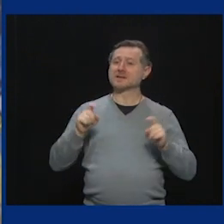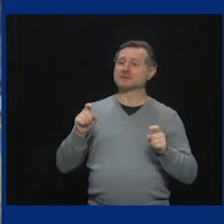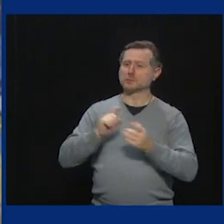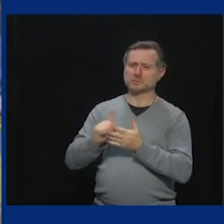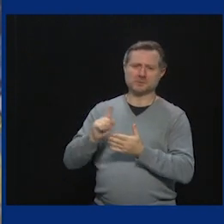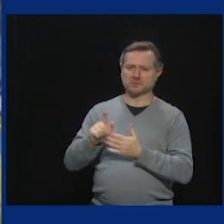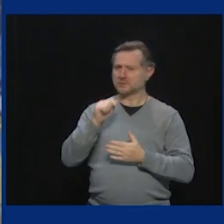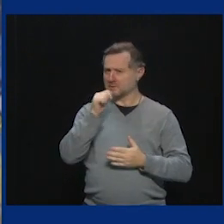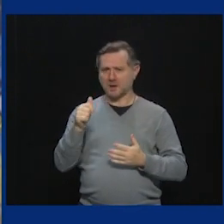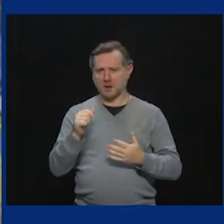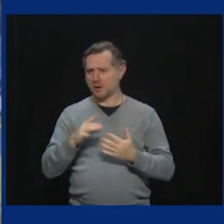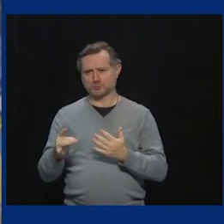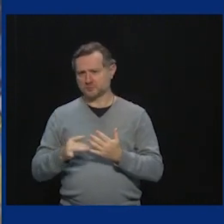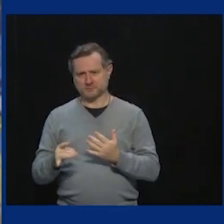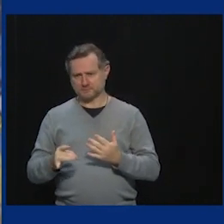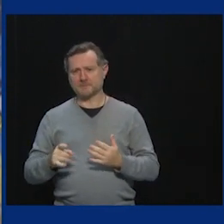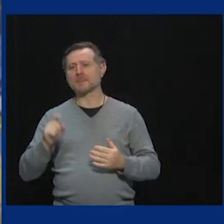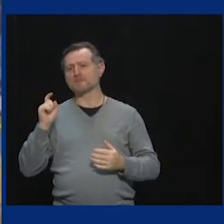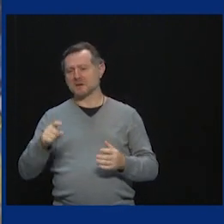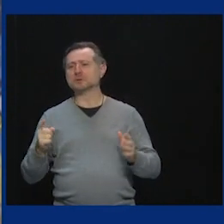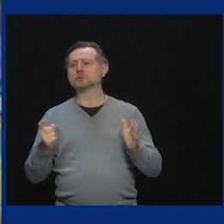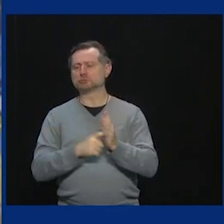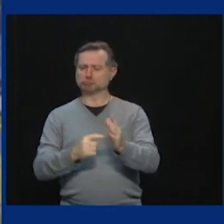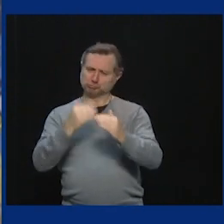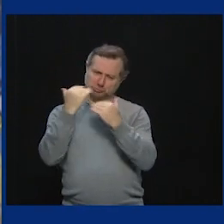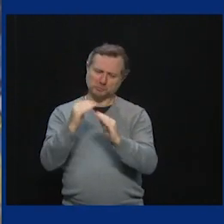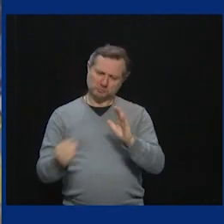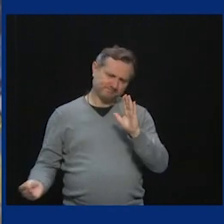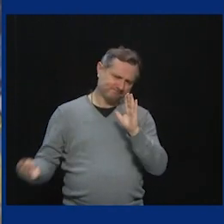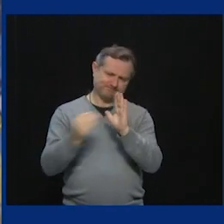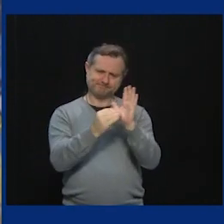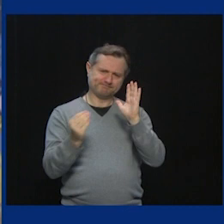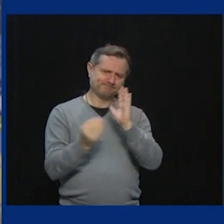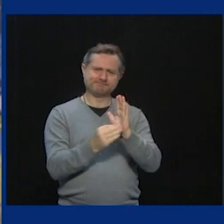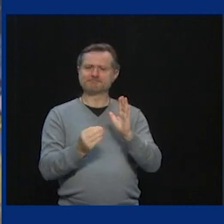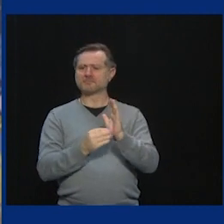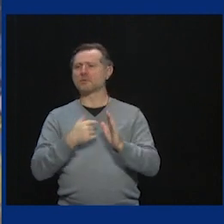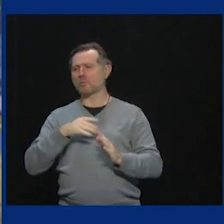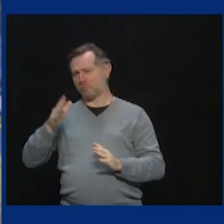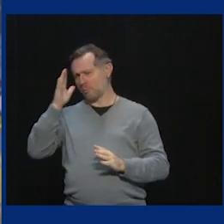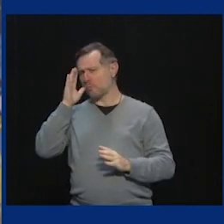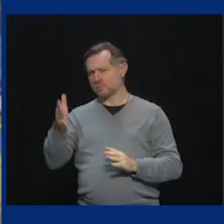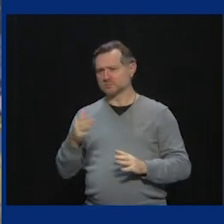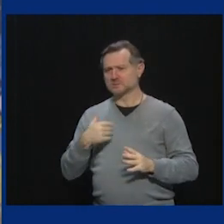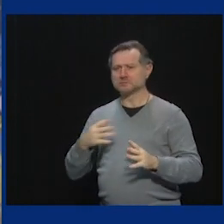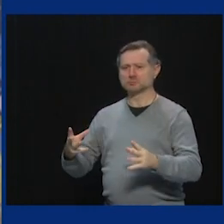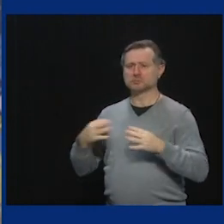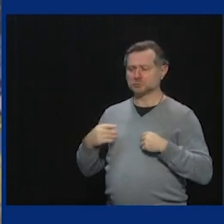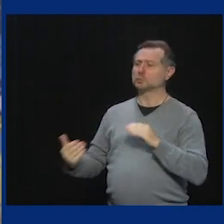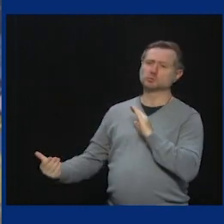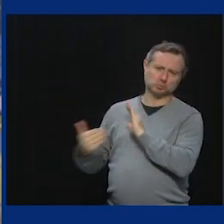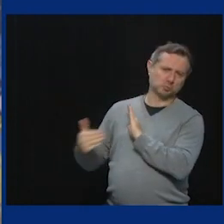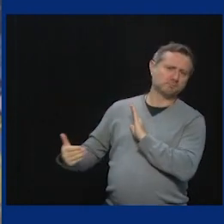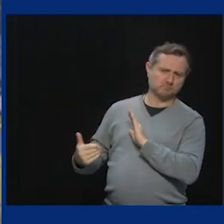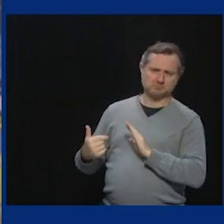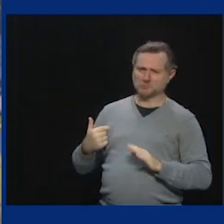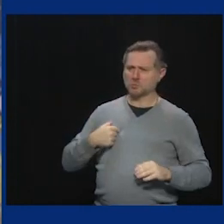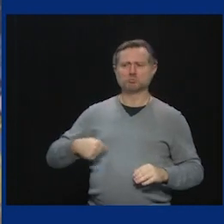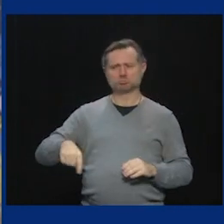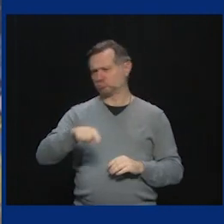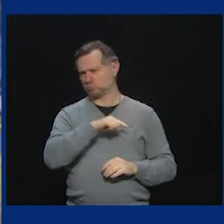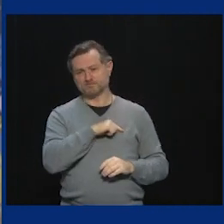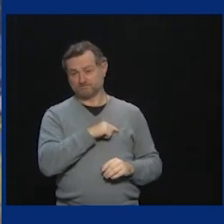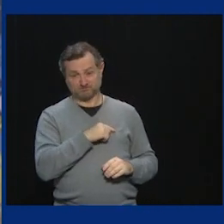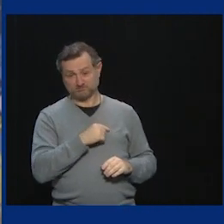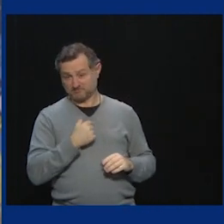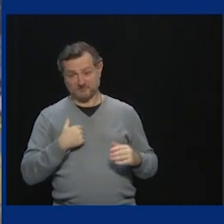just have to get the regulations to make sure that when we get the inevitable lawsuit, we have all